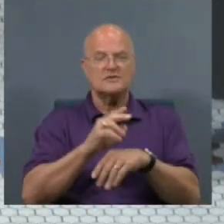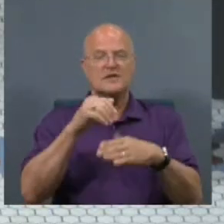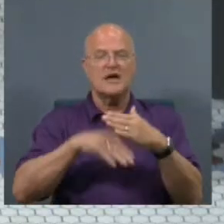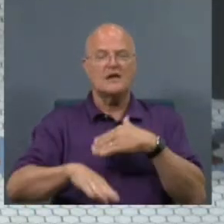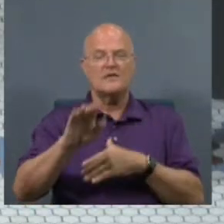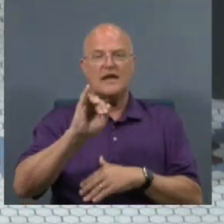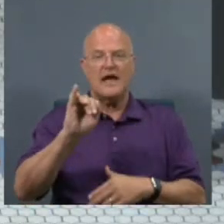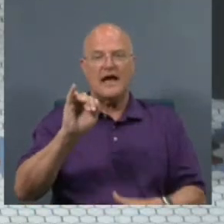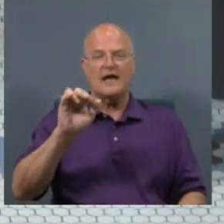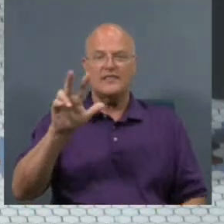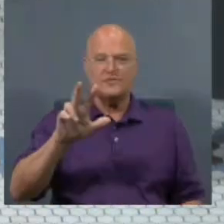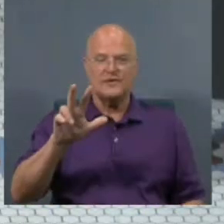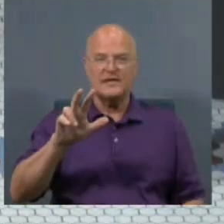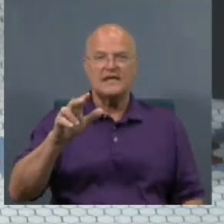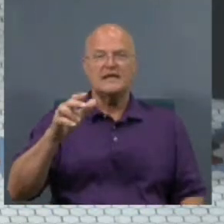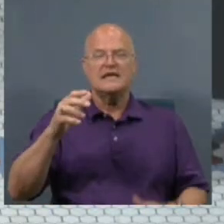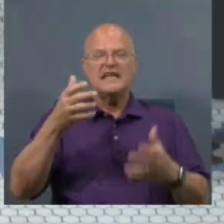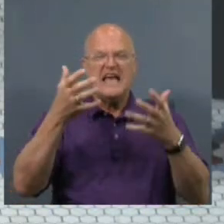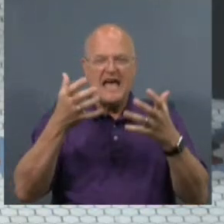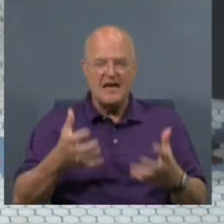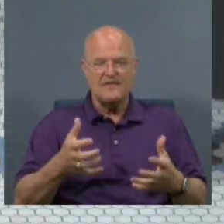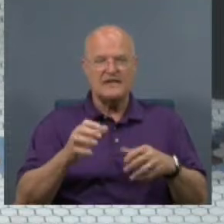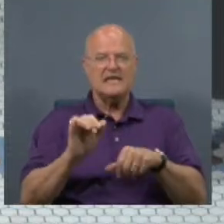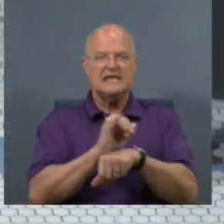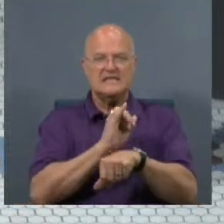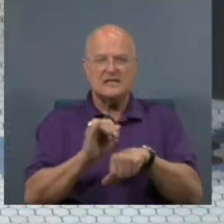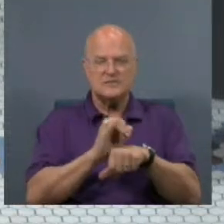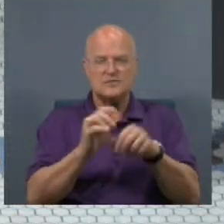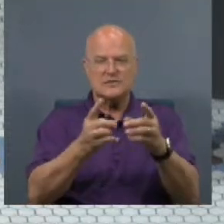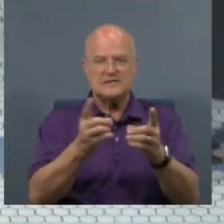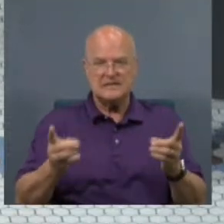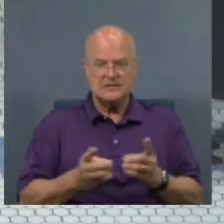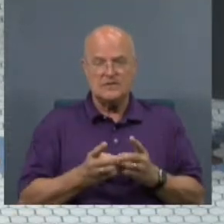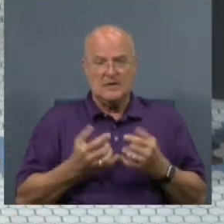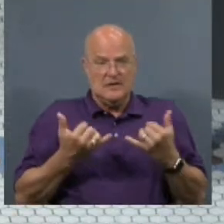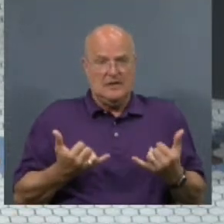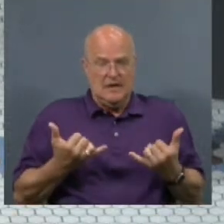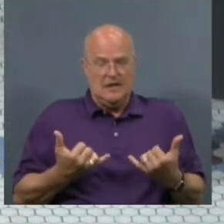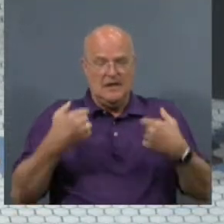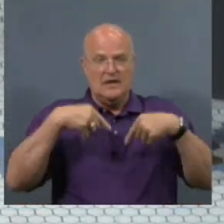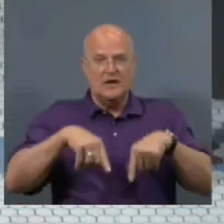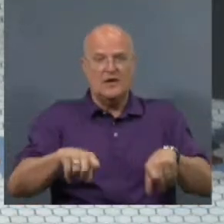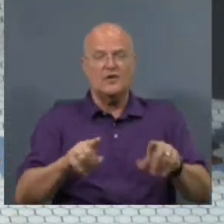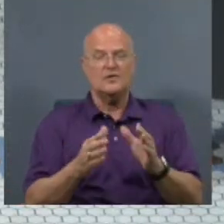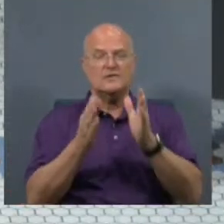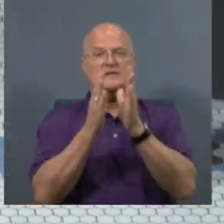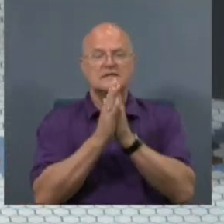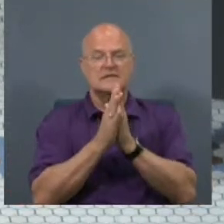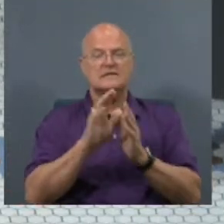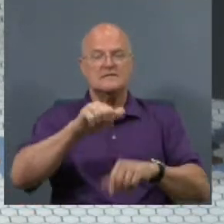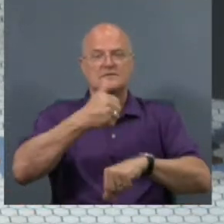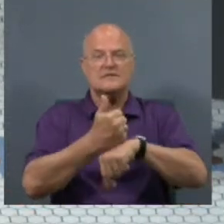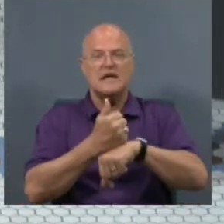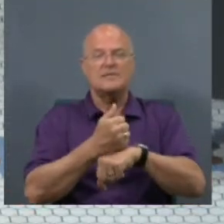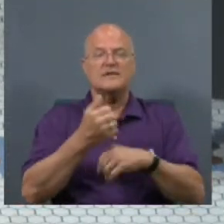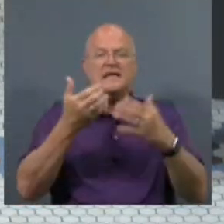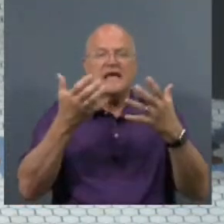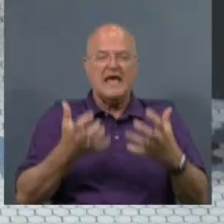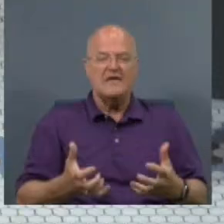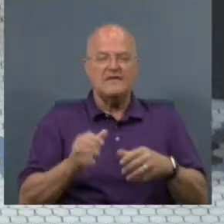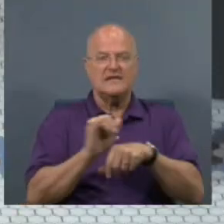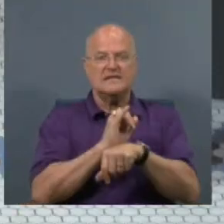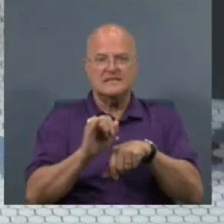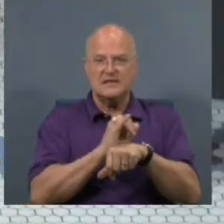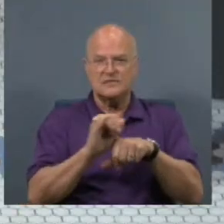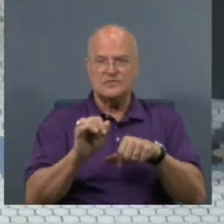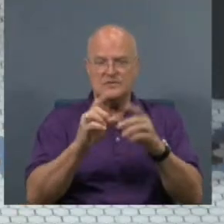the I-3 Heavy Industrial Zoning District. Additionally, there is a concurrent request to establish the I-3 heavy industrial zoning